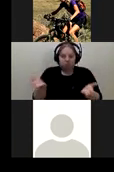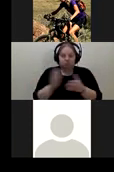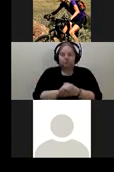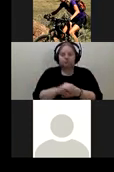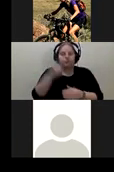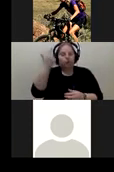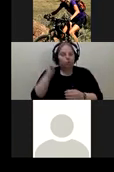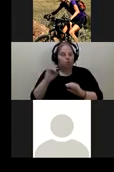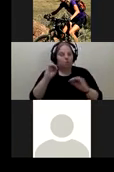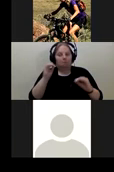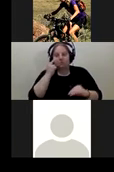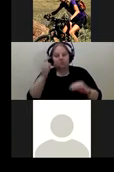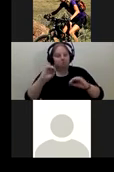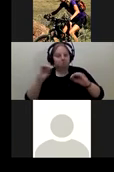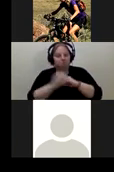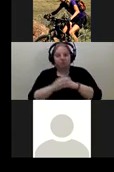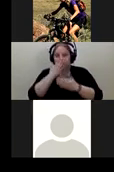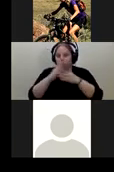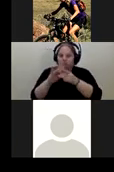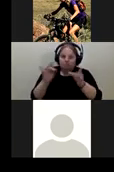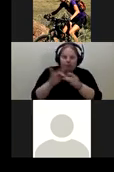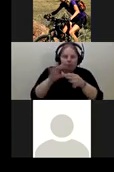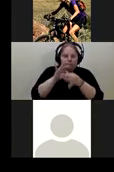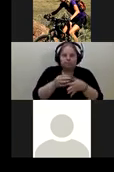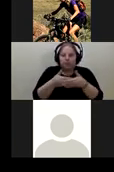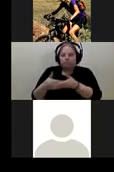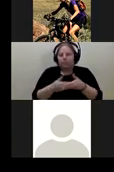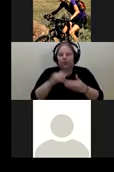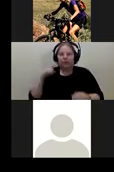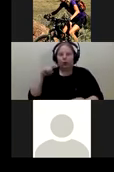that I'm seeing. All right. Lots of good comments about baby corn.